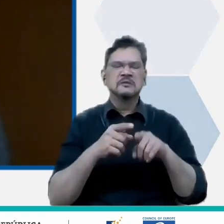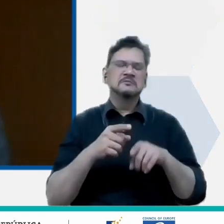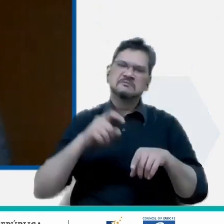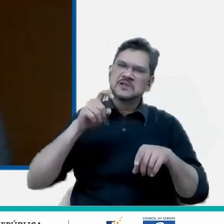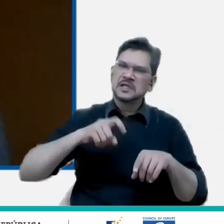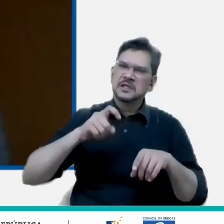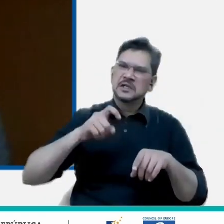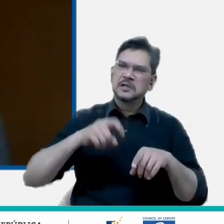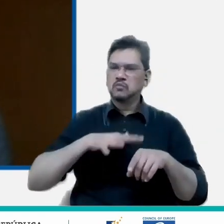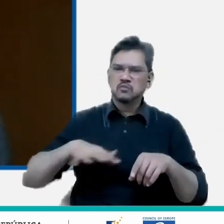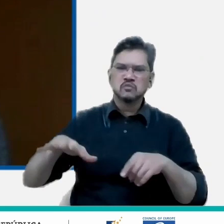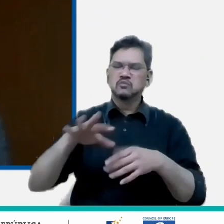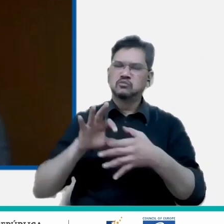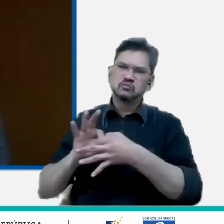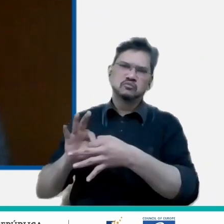showed